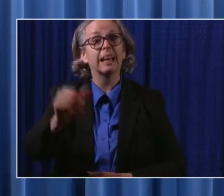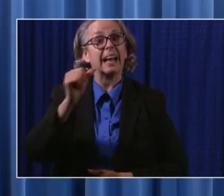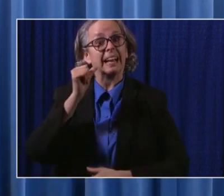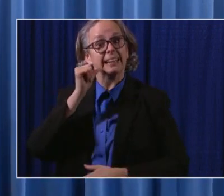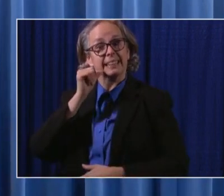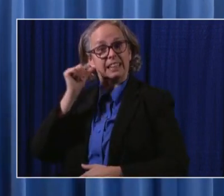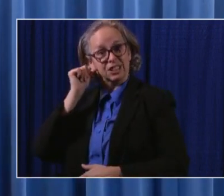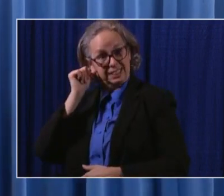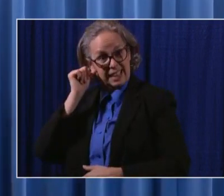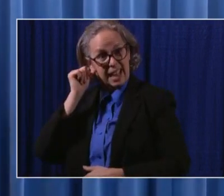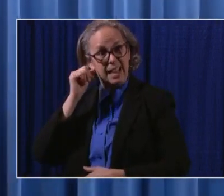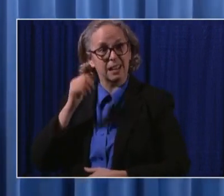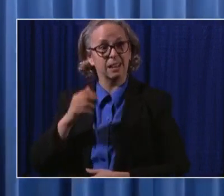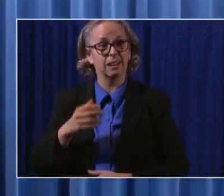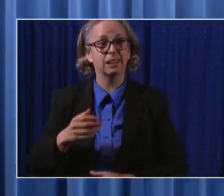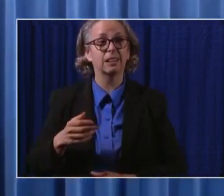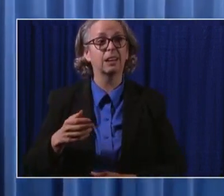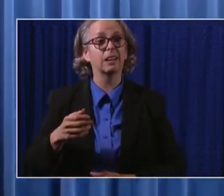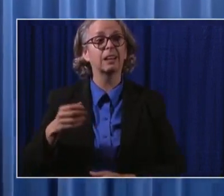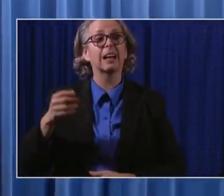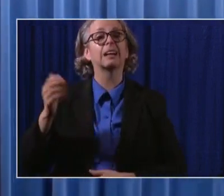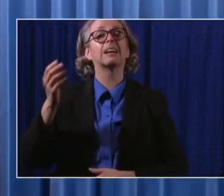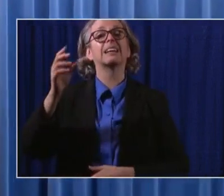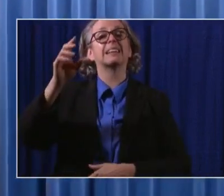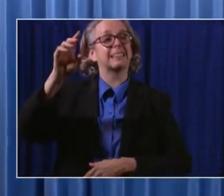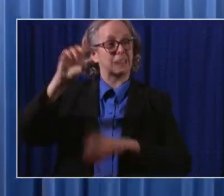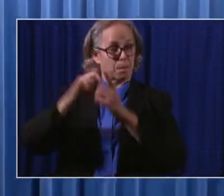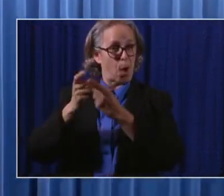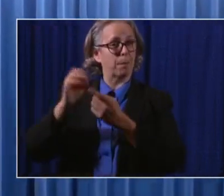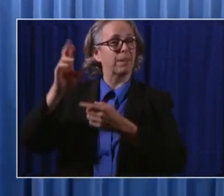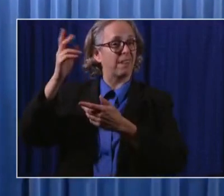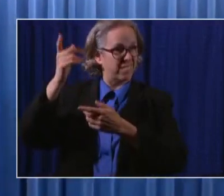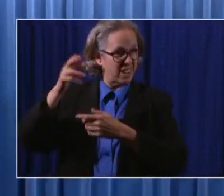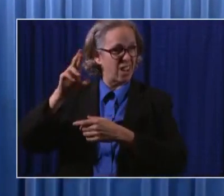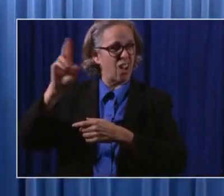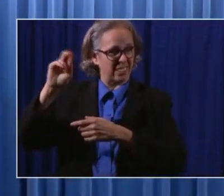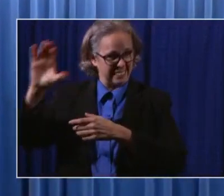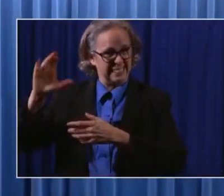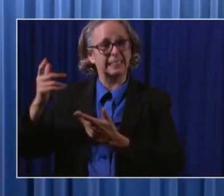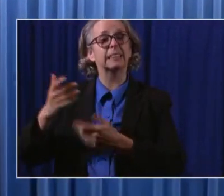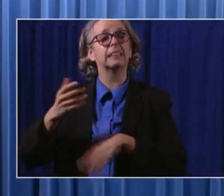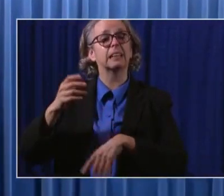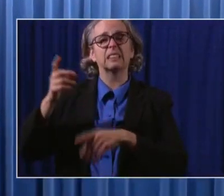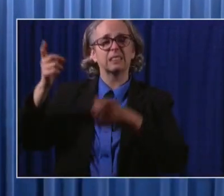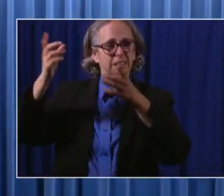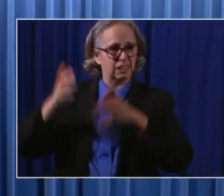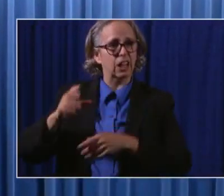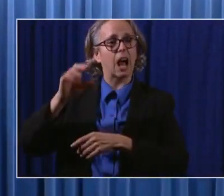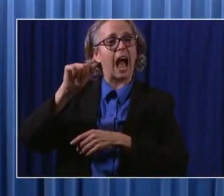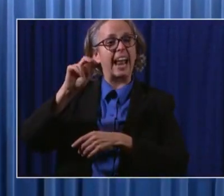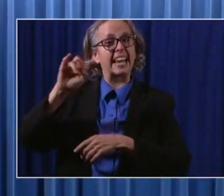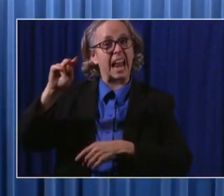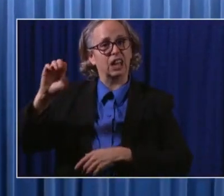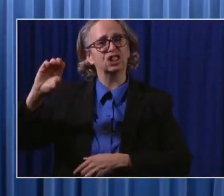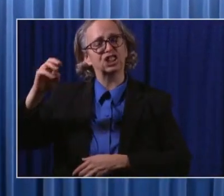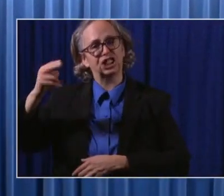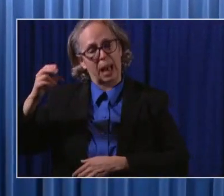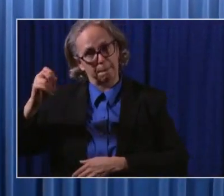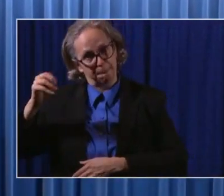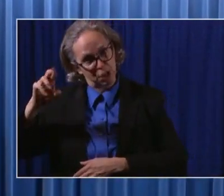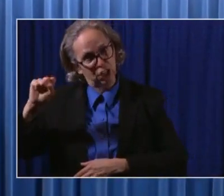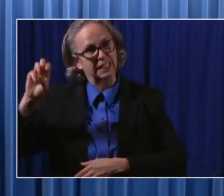Director, Annette Chambers-Smith, announced that she has tested positive for COVID-19.